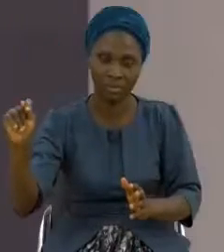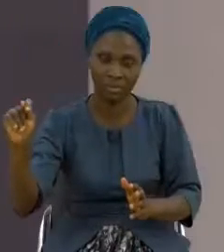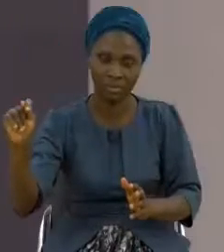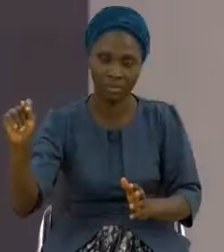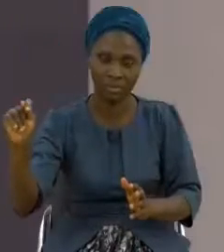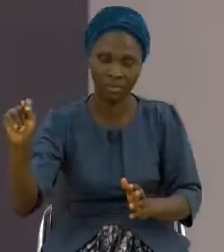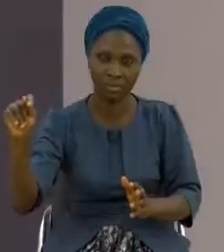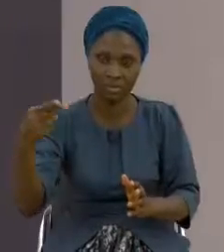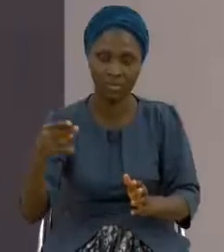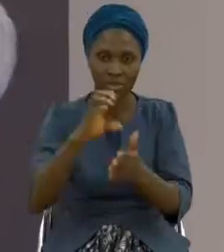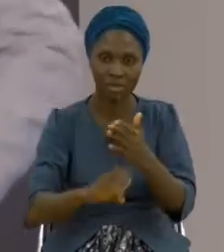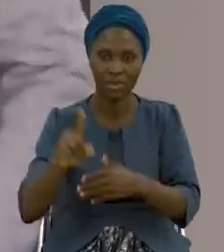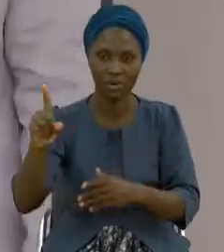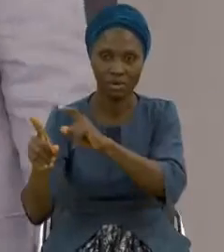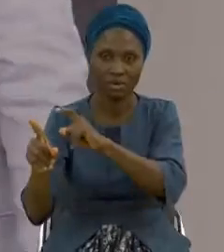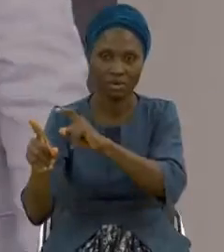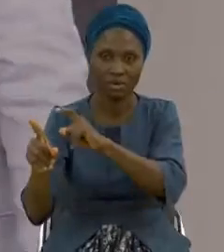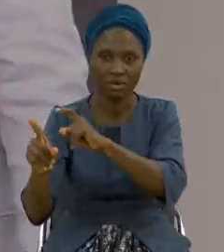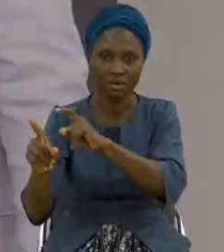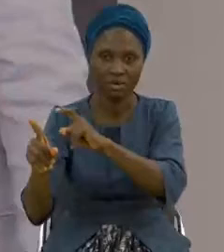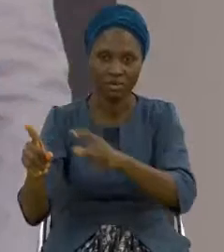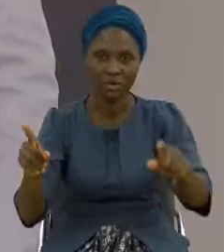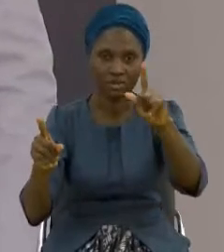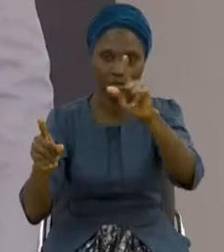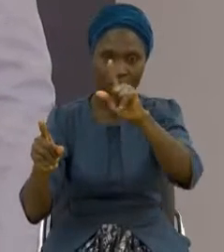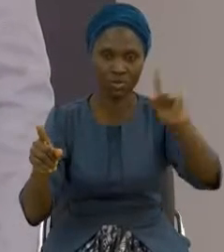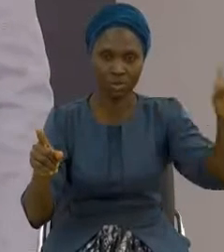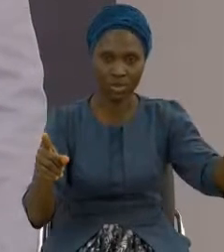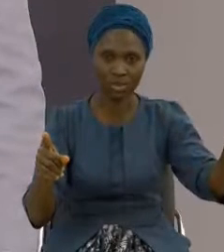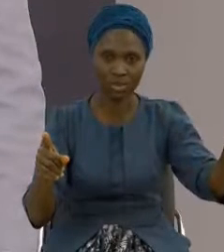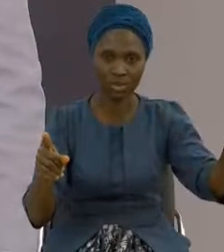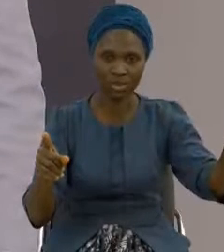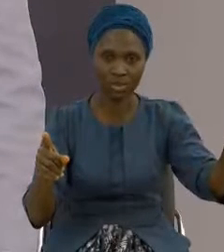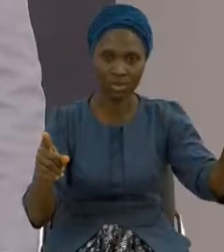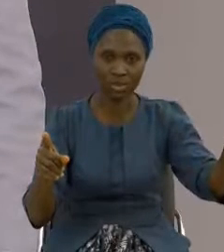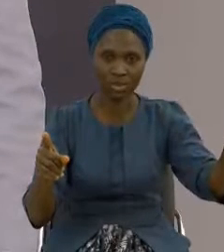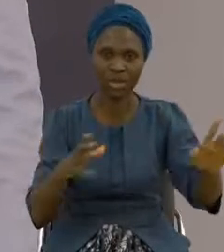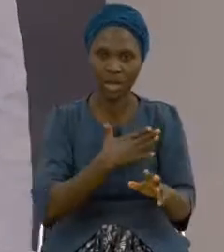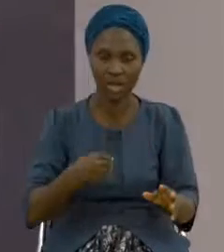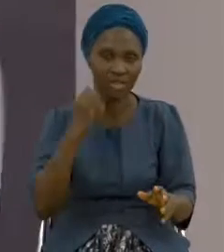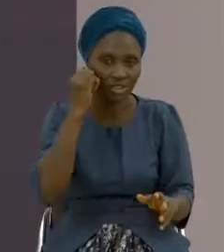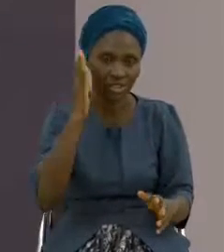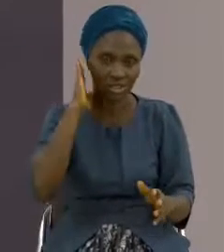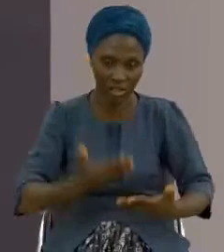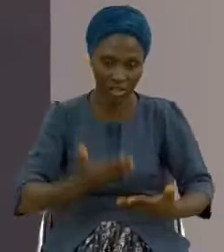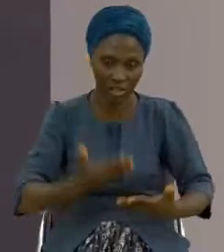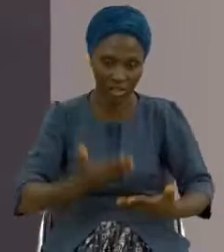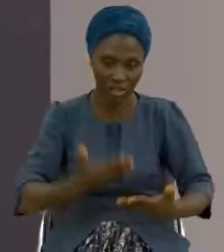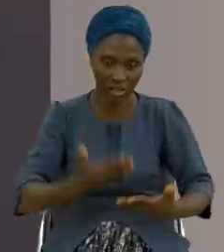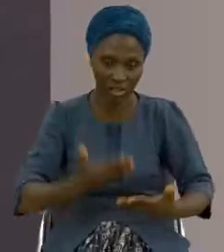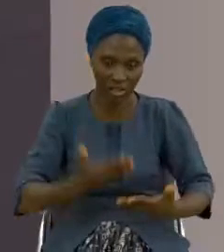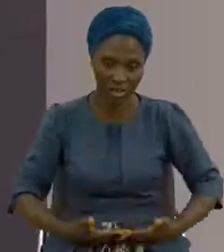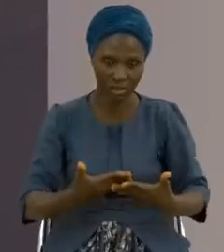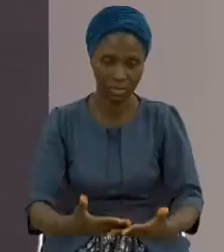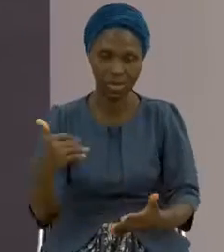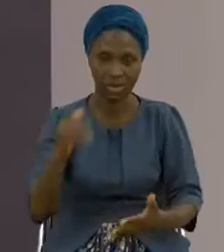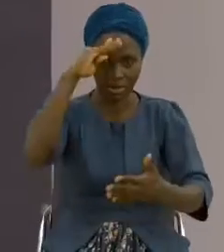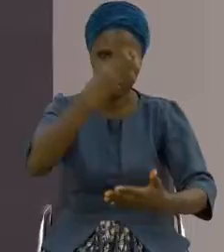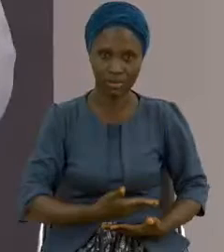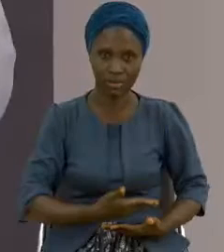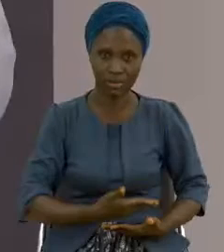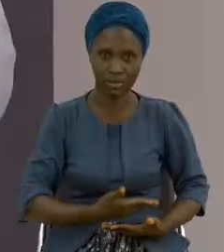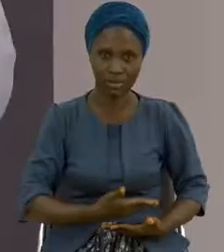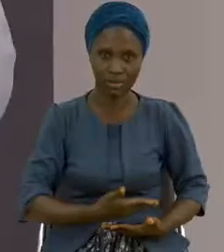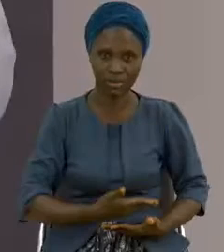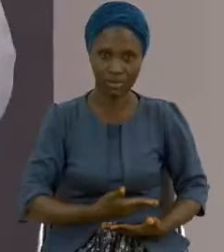verse 21, and she shall bring forth a son, and thou shalt call